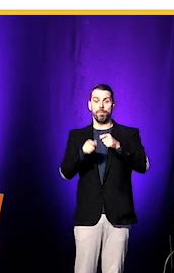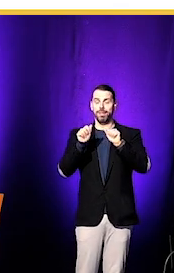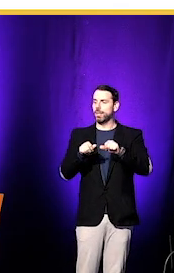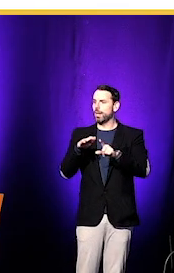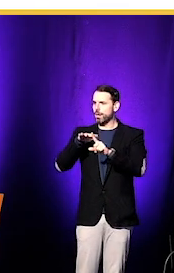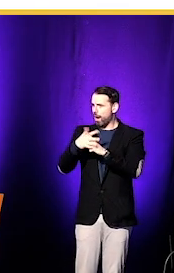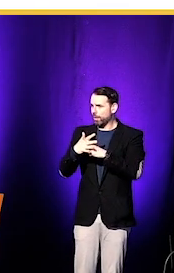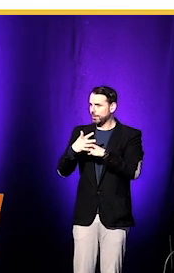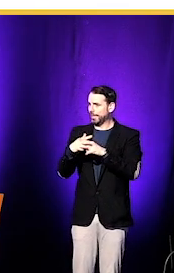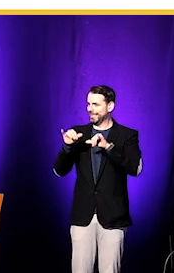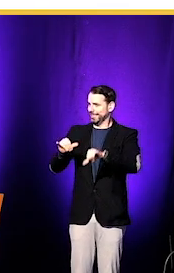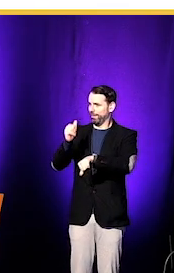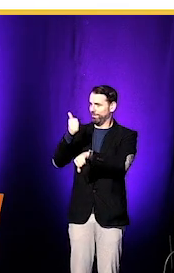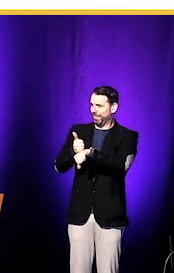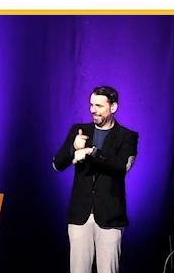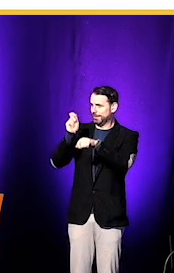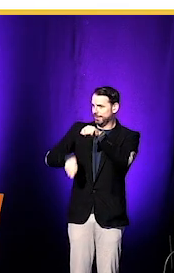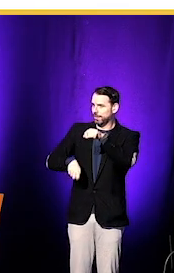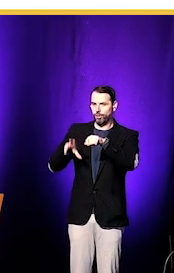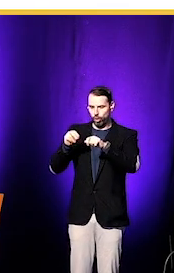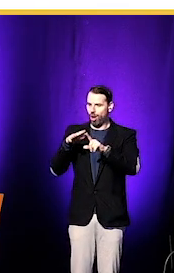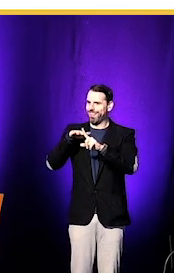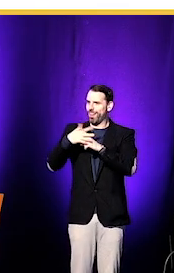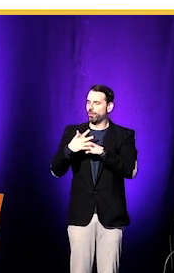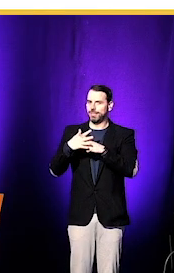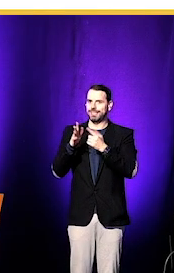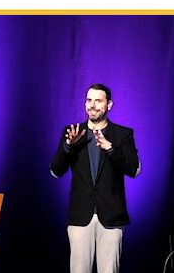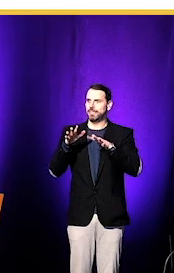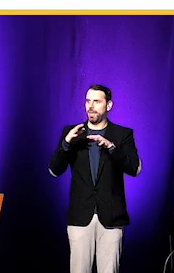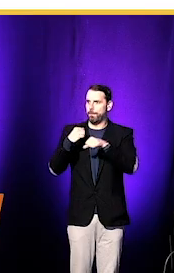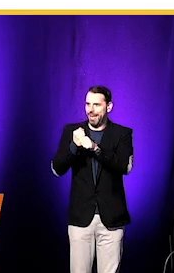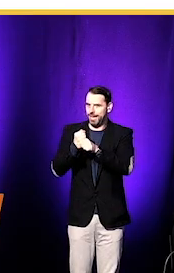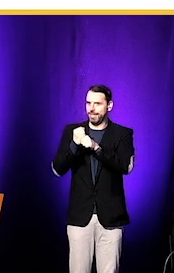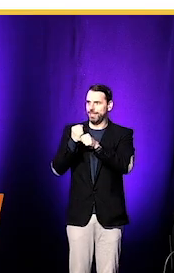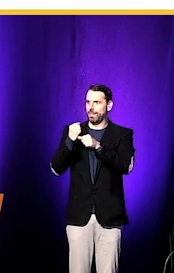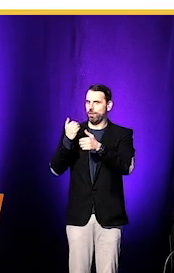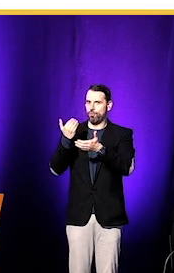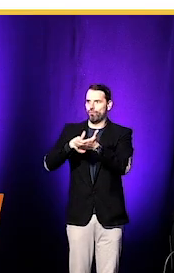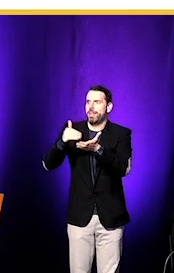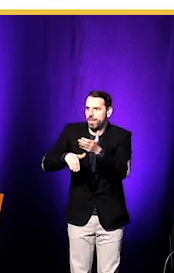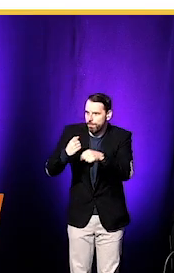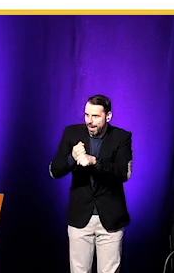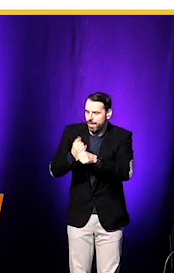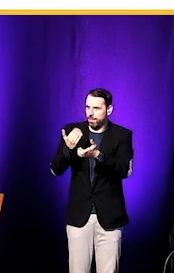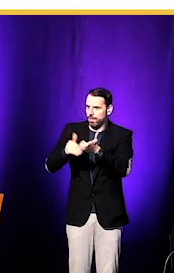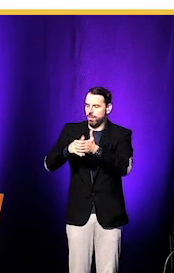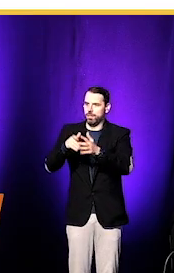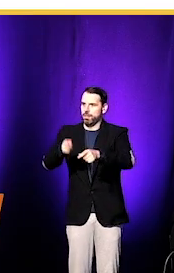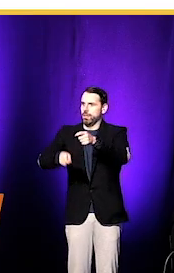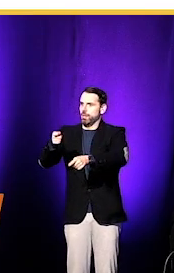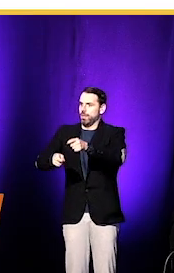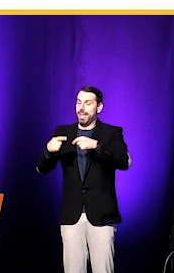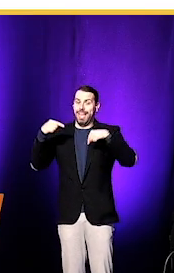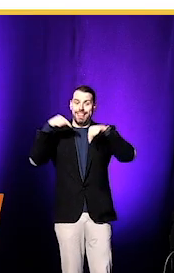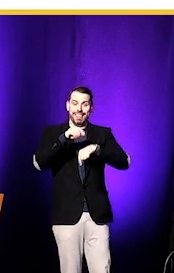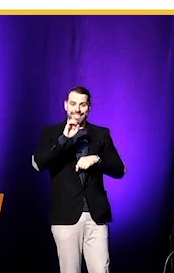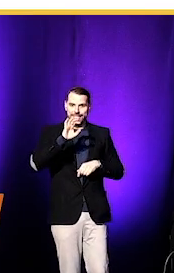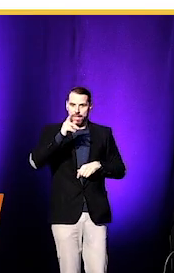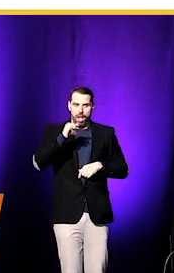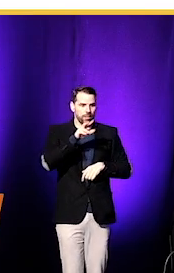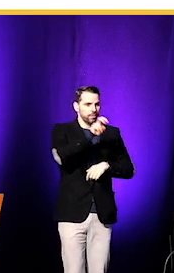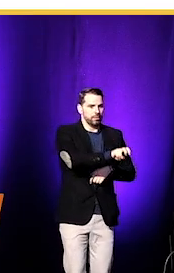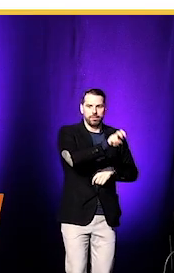still. They are continually made and remade. In this ecology, people were doing and figuring all the time, making